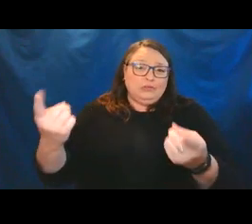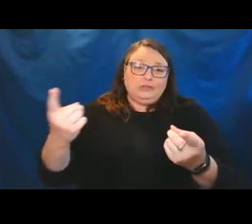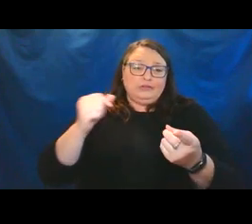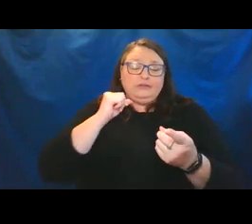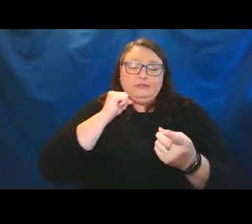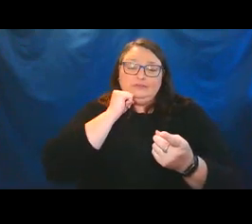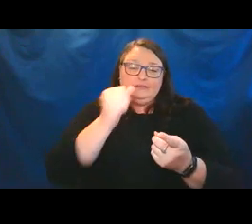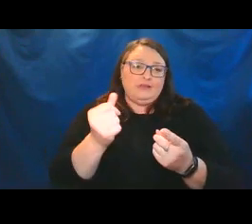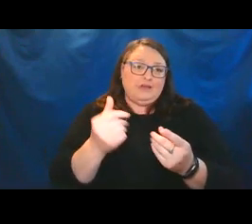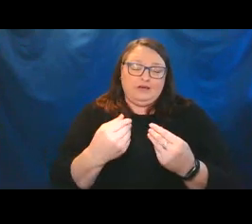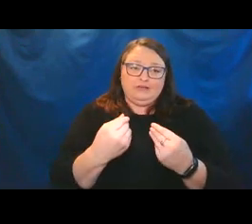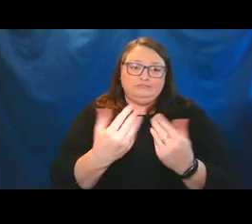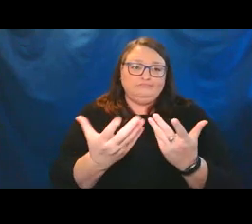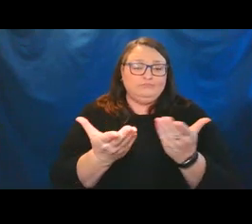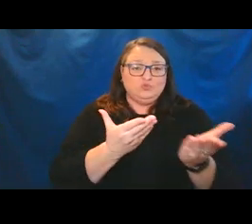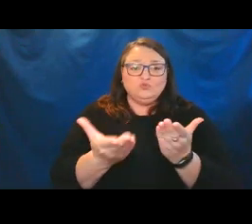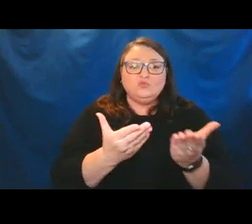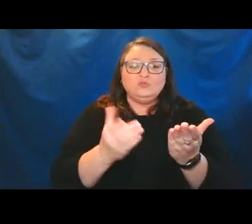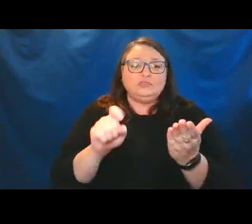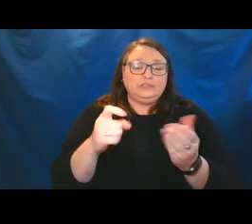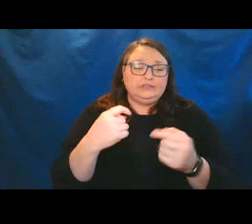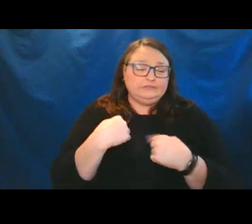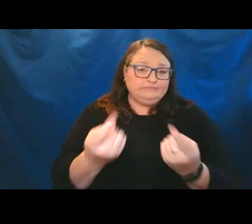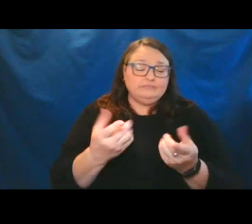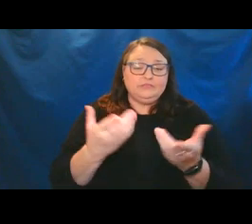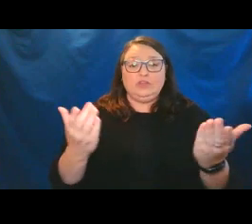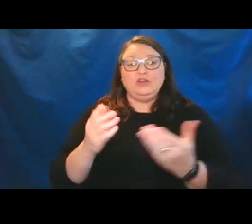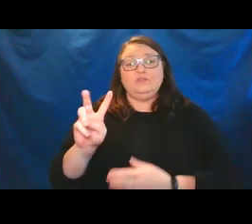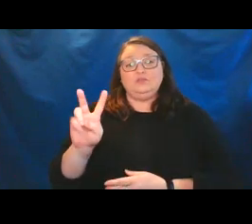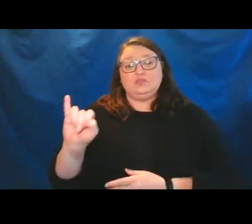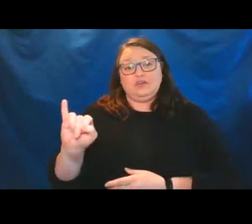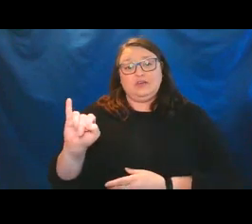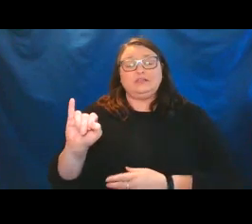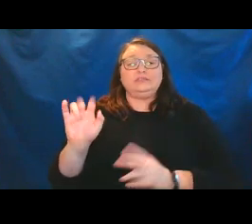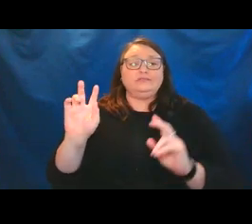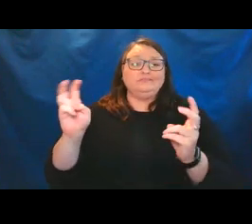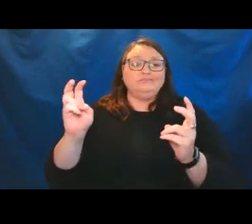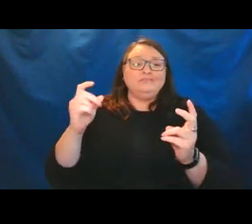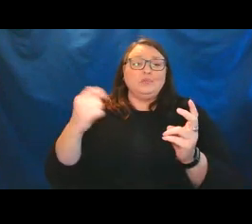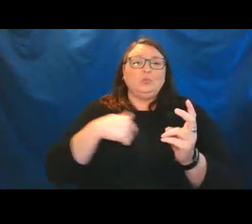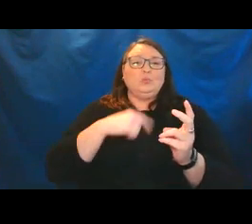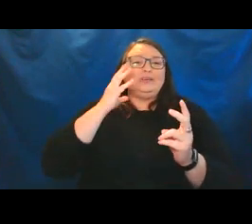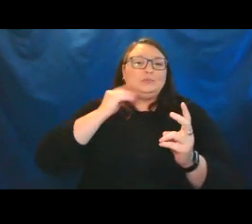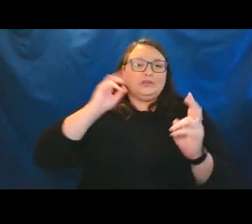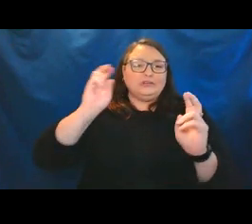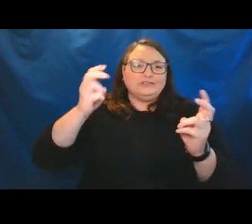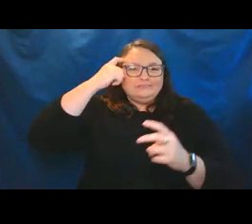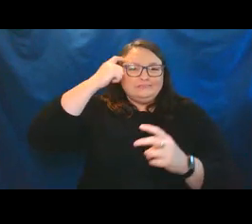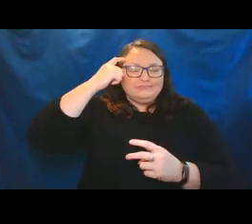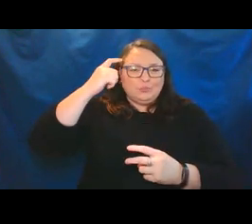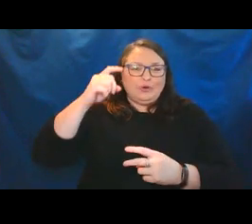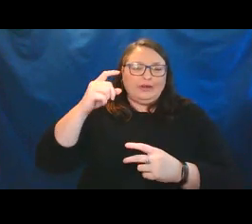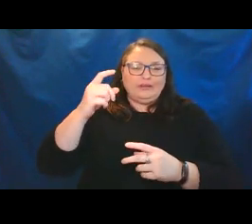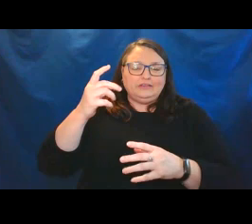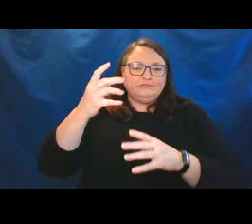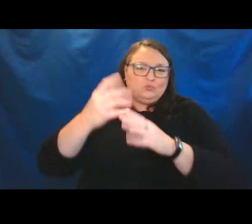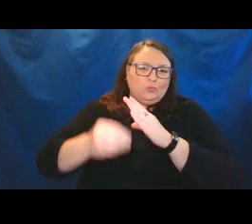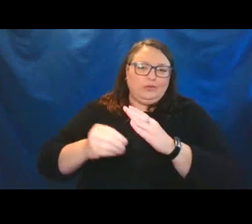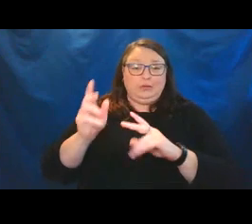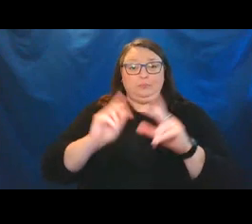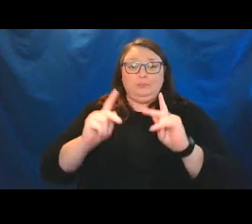We, especially here in the Virgin Islands, experience brain drain and a lack of expertise